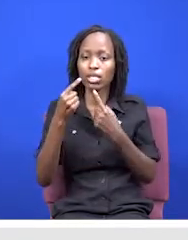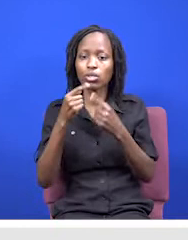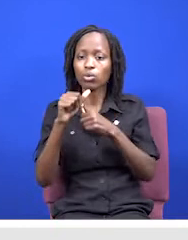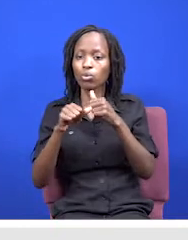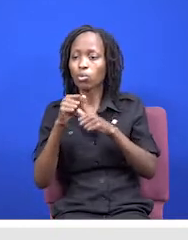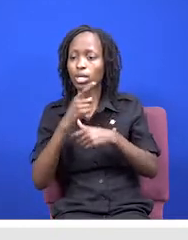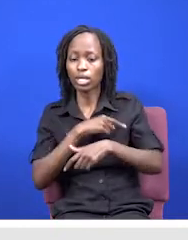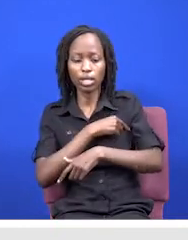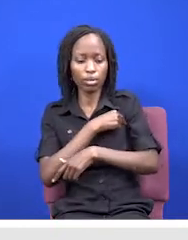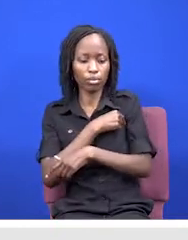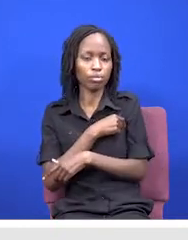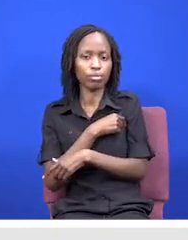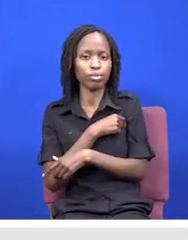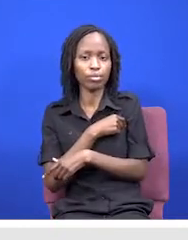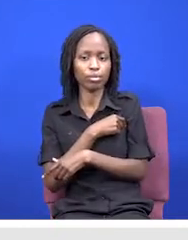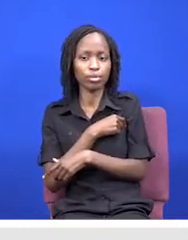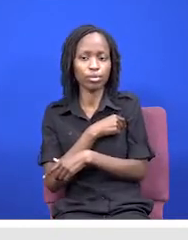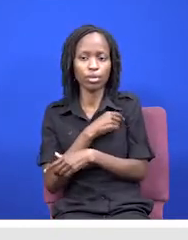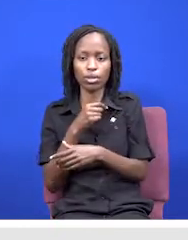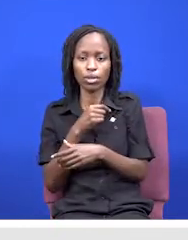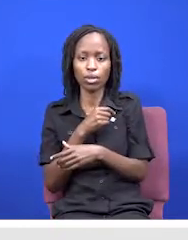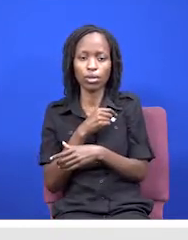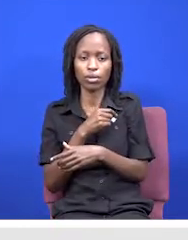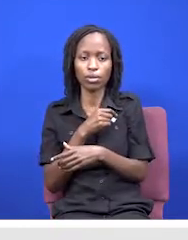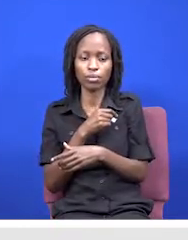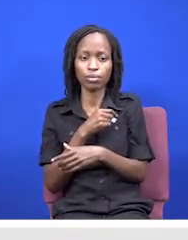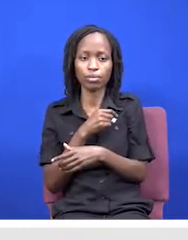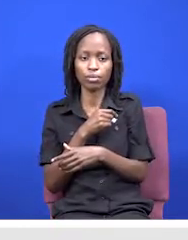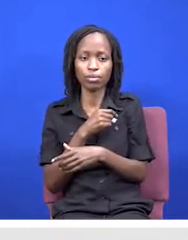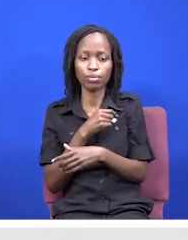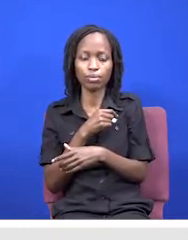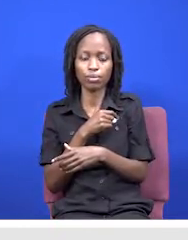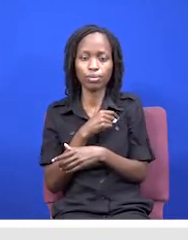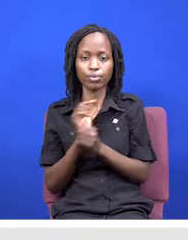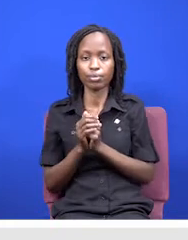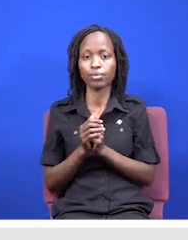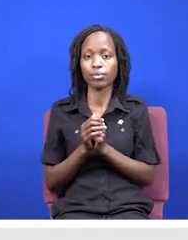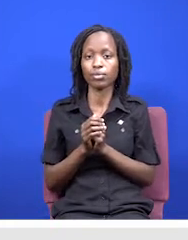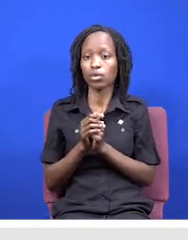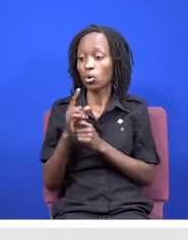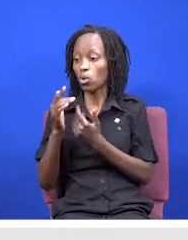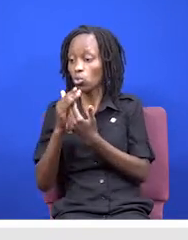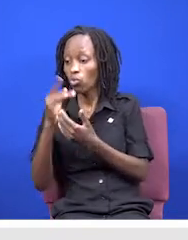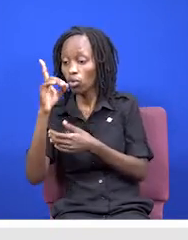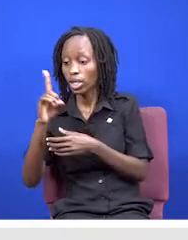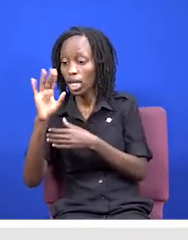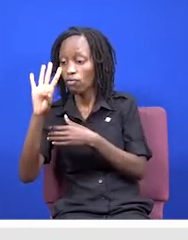Daniel spoke with the attendant who had been appointed by the chief of staff to look after Daniel, Hananiah, Mishael, and